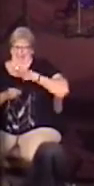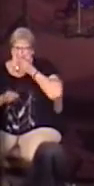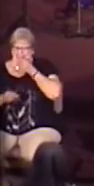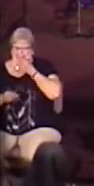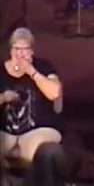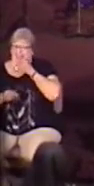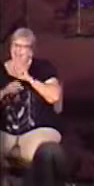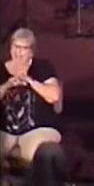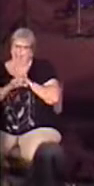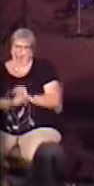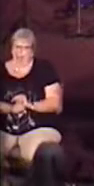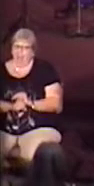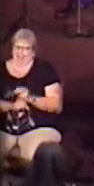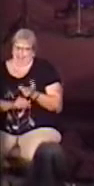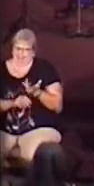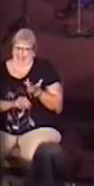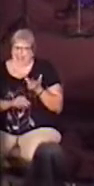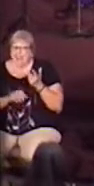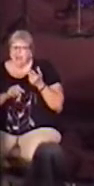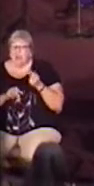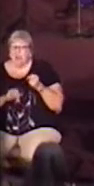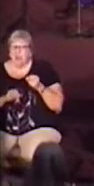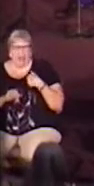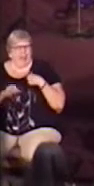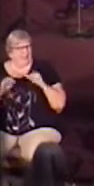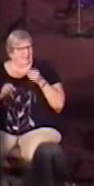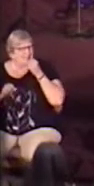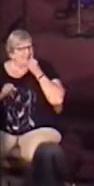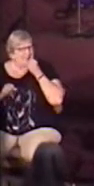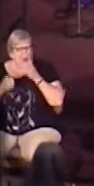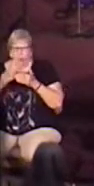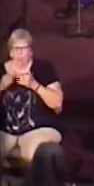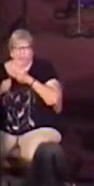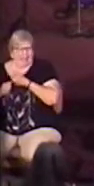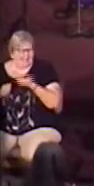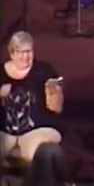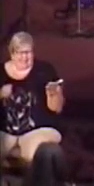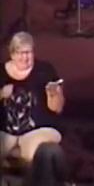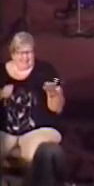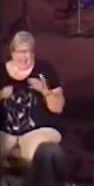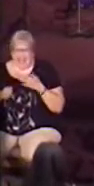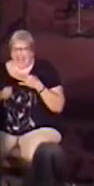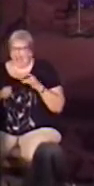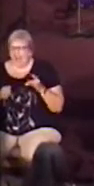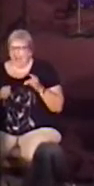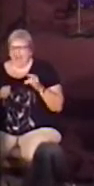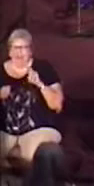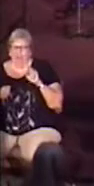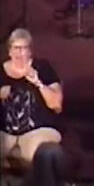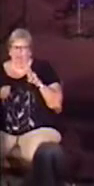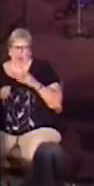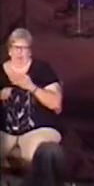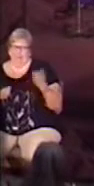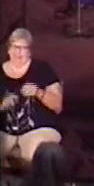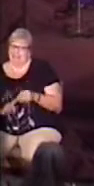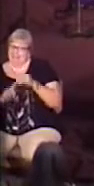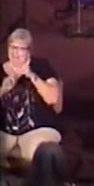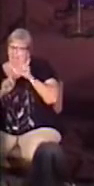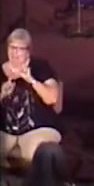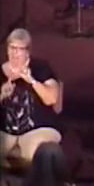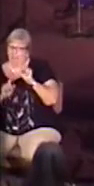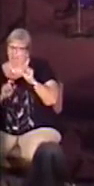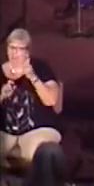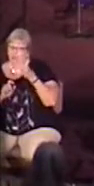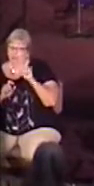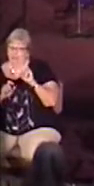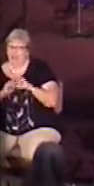eating is a hobby. And so I can eat pretty much anything. I don't really like things that are raw unless it's sushi. But you know, I